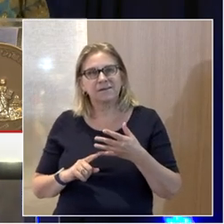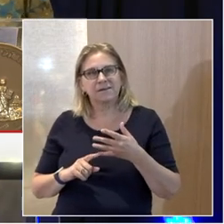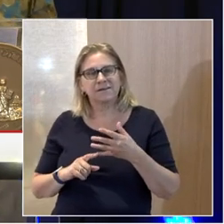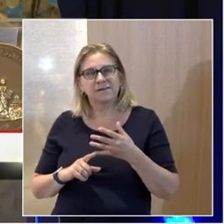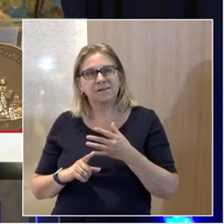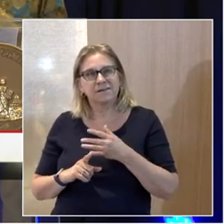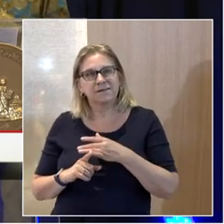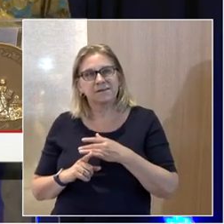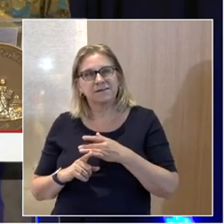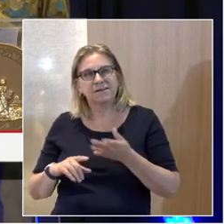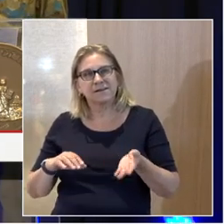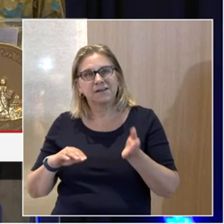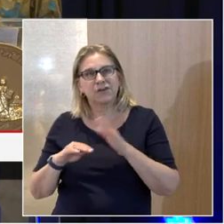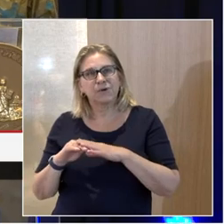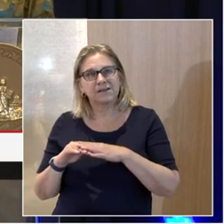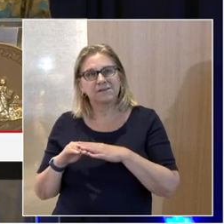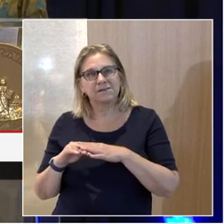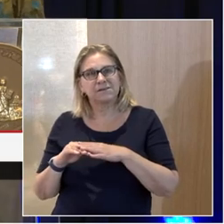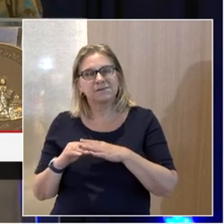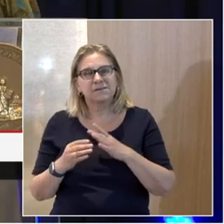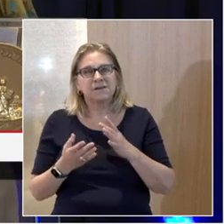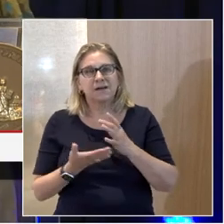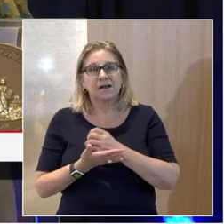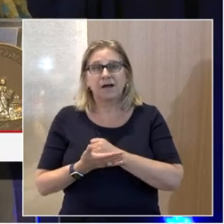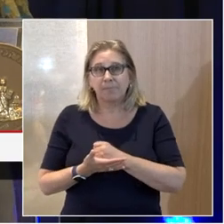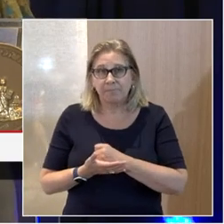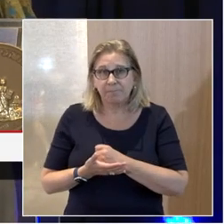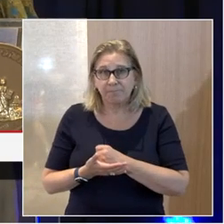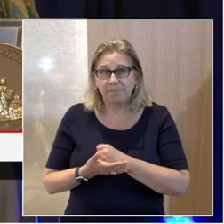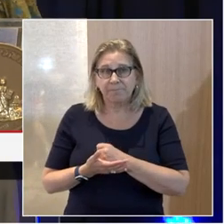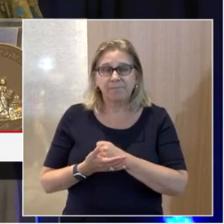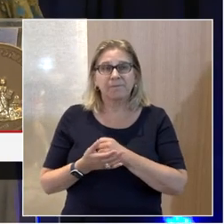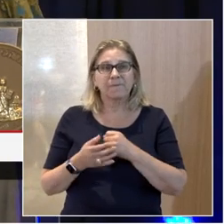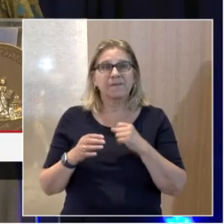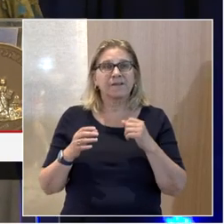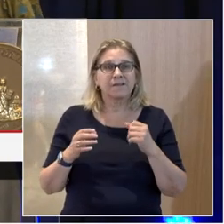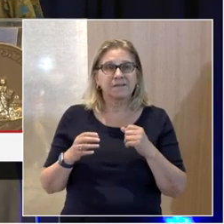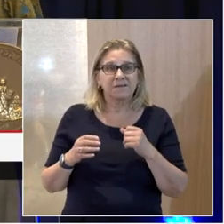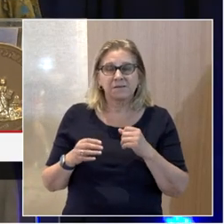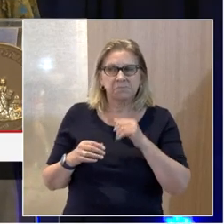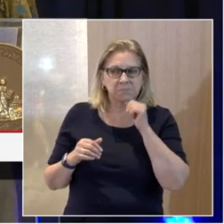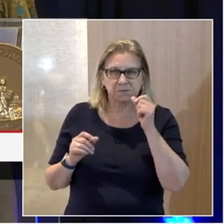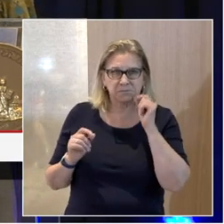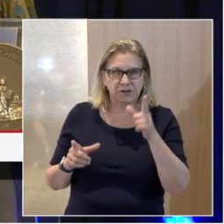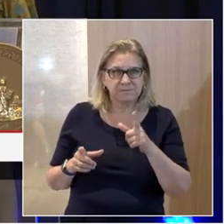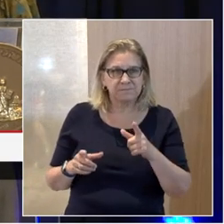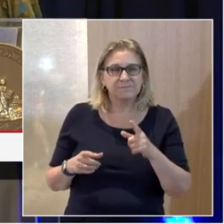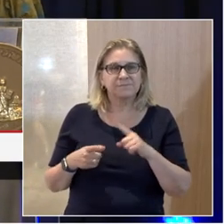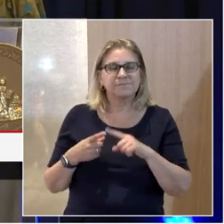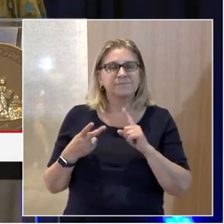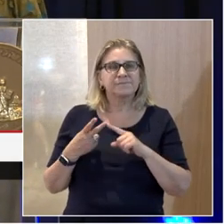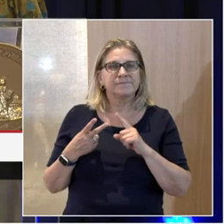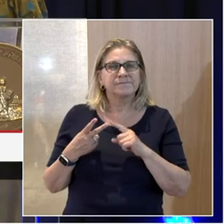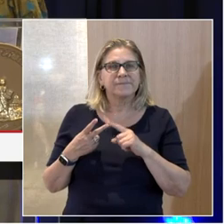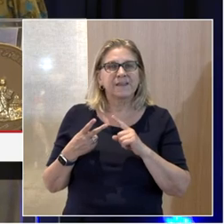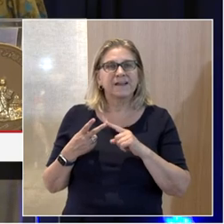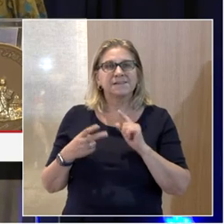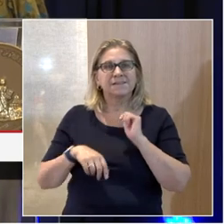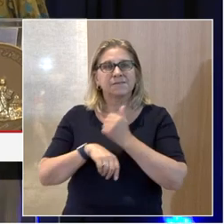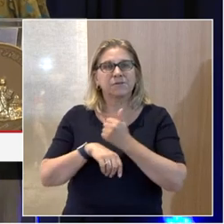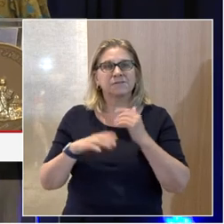That's not surprising. The second one, is establish downtown